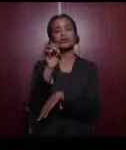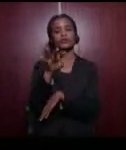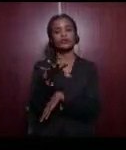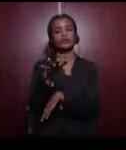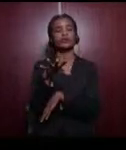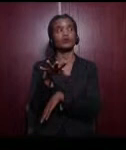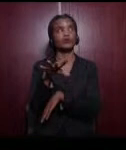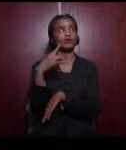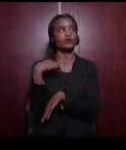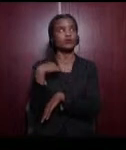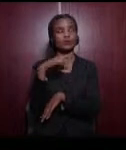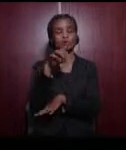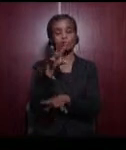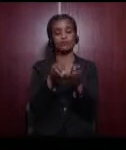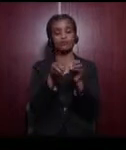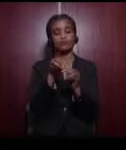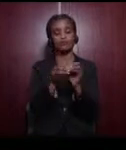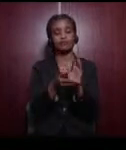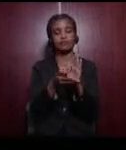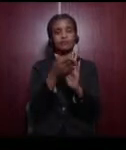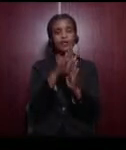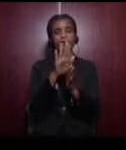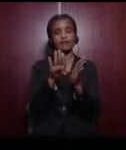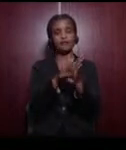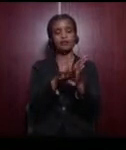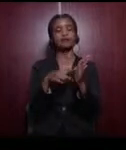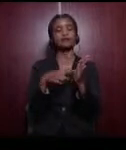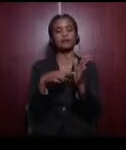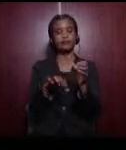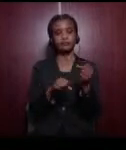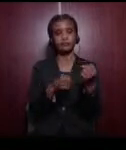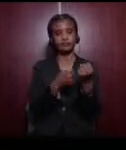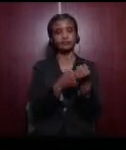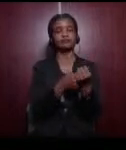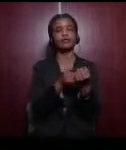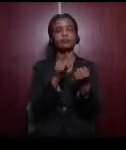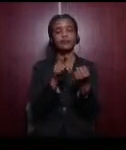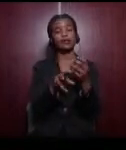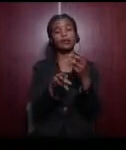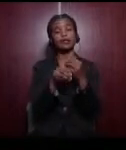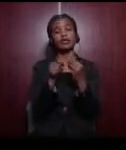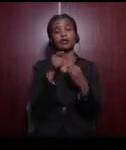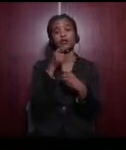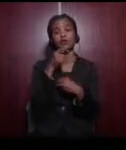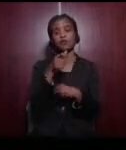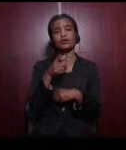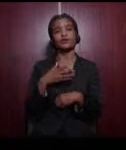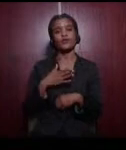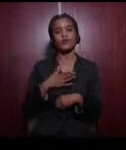the amendment of the bill. I wanted to make a comment as well in that